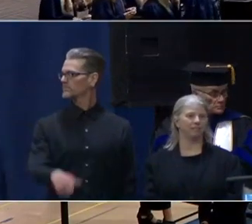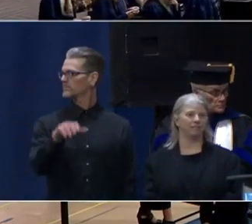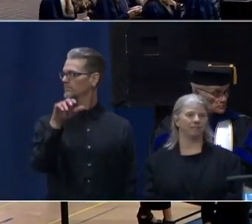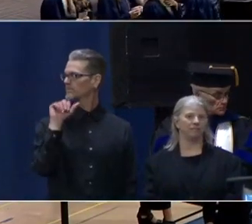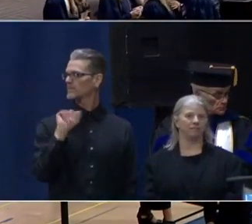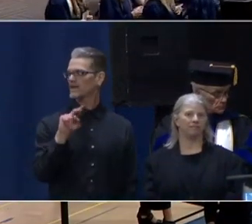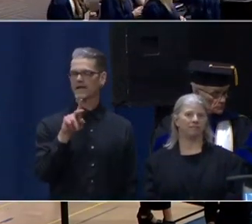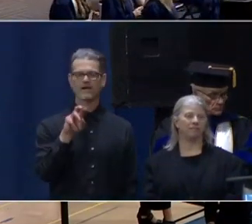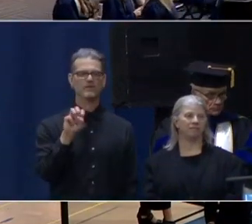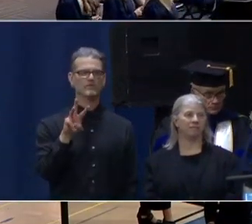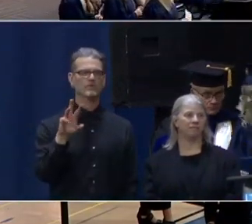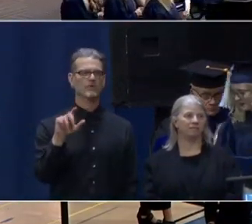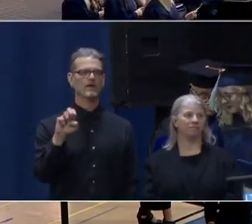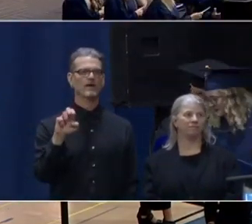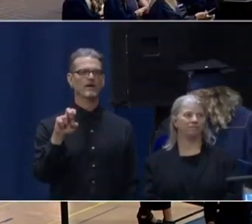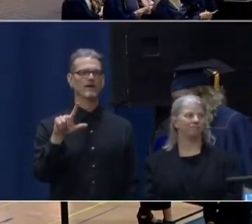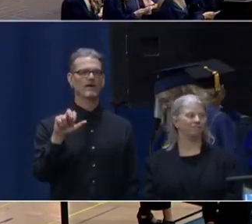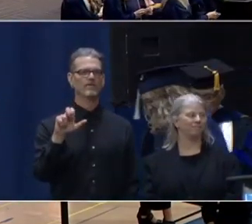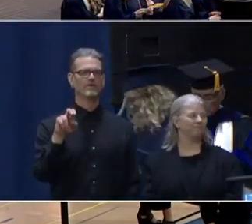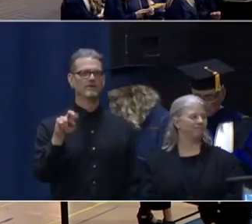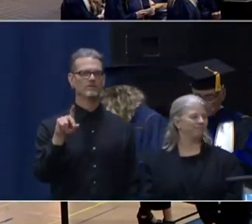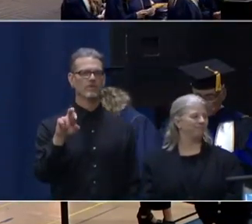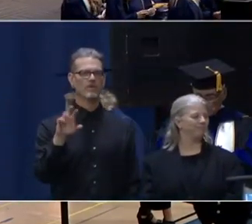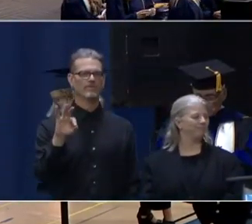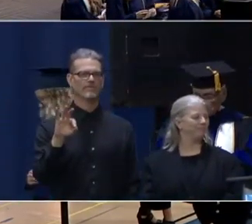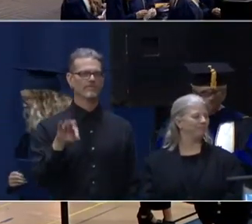Andrew Elmendorf.